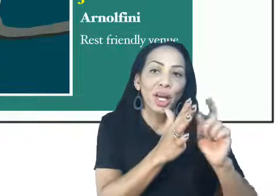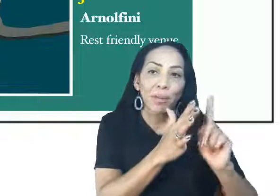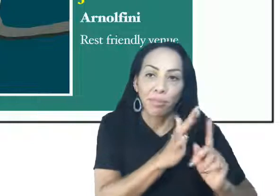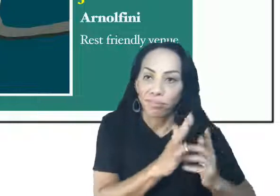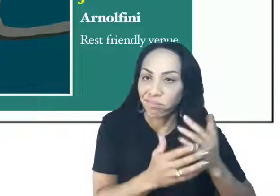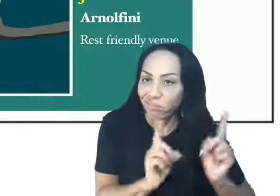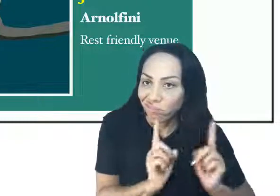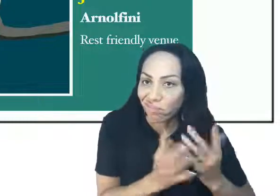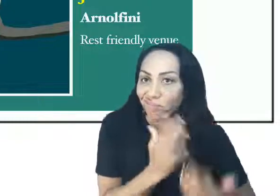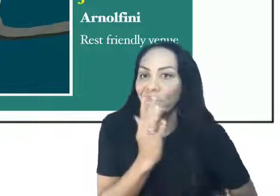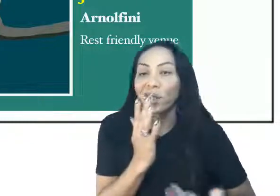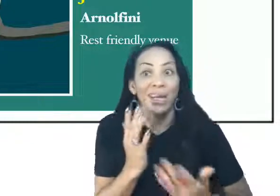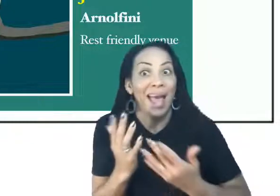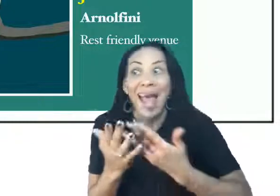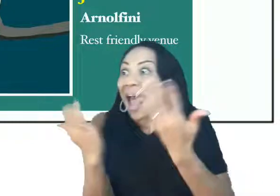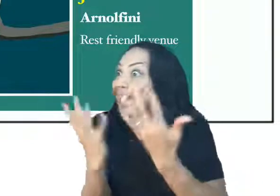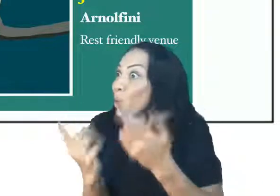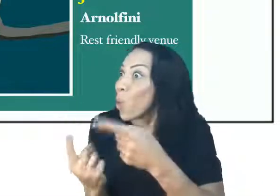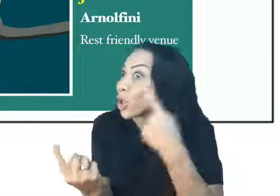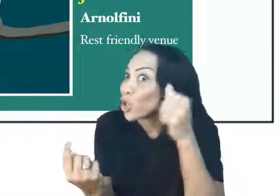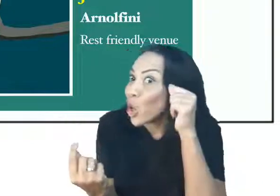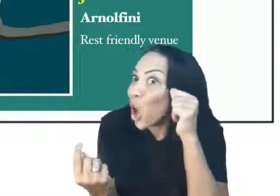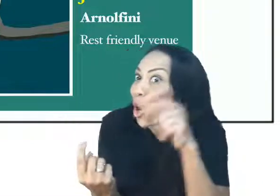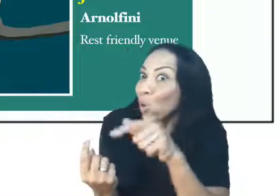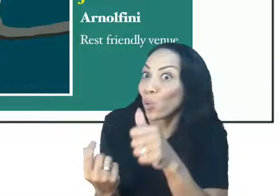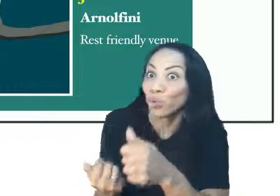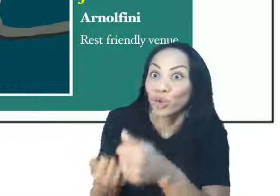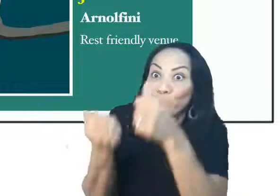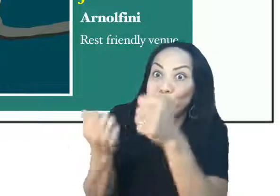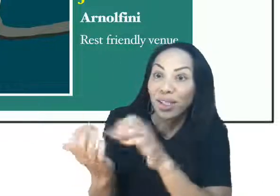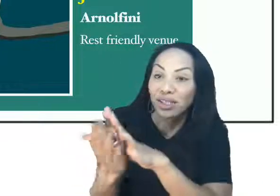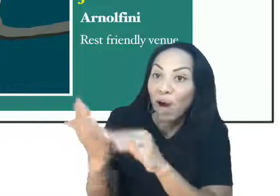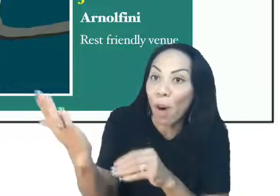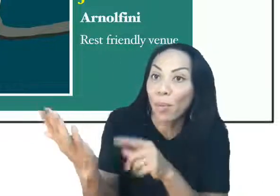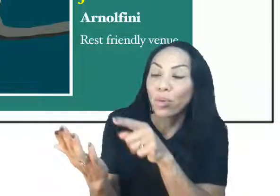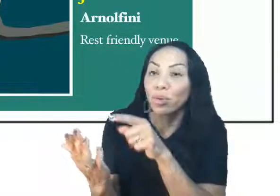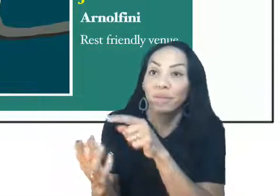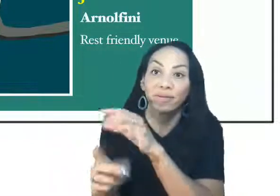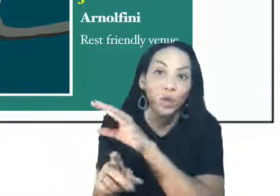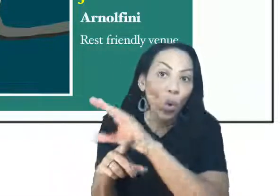please tell me, because I feel like my examples of good allyship are